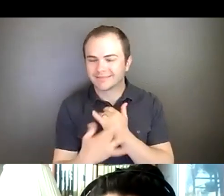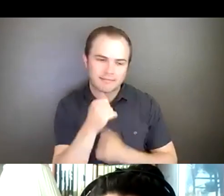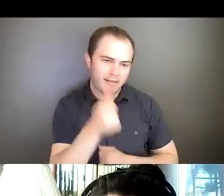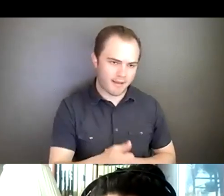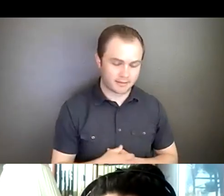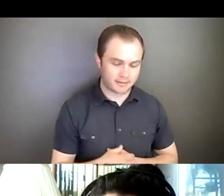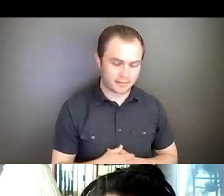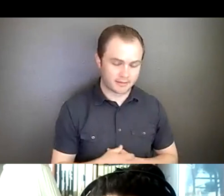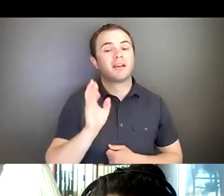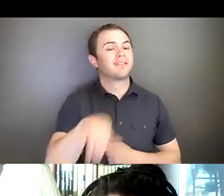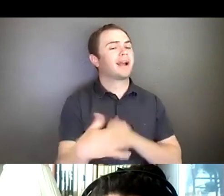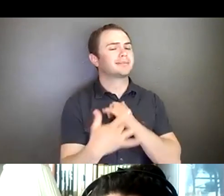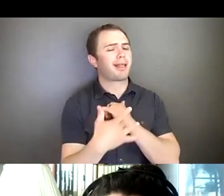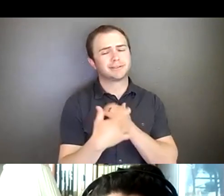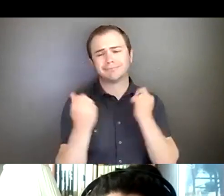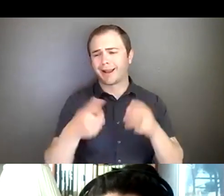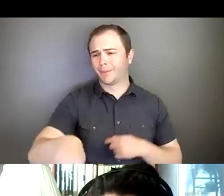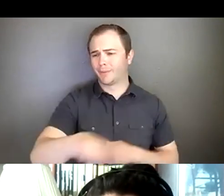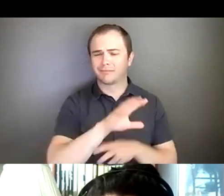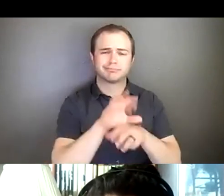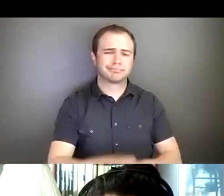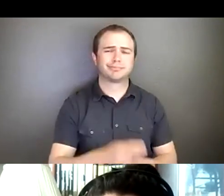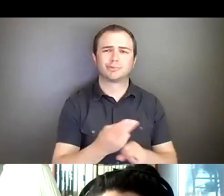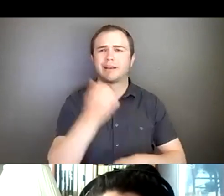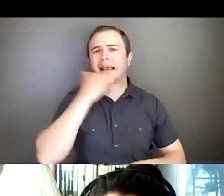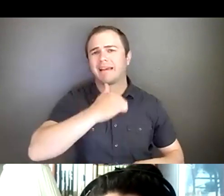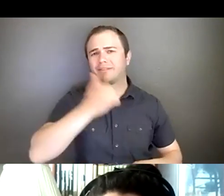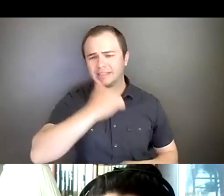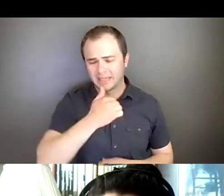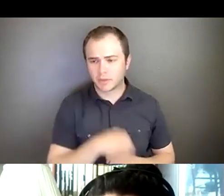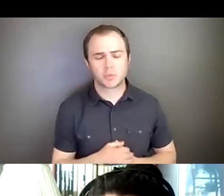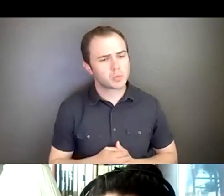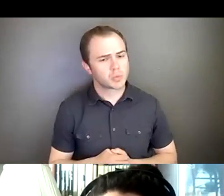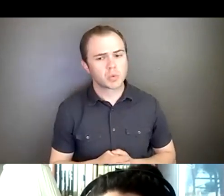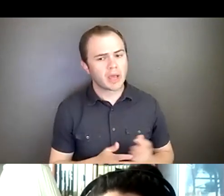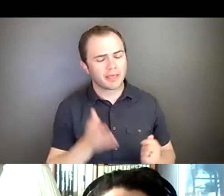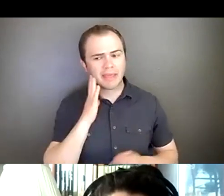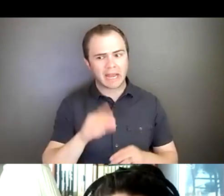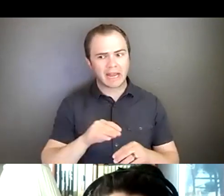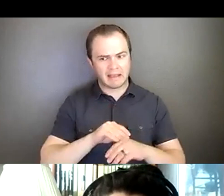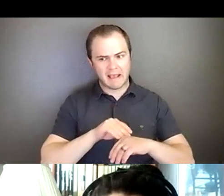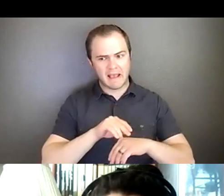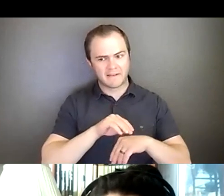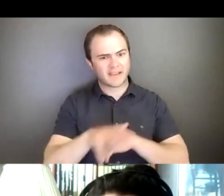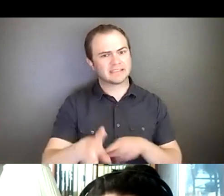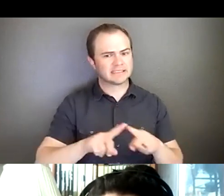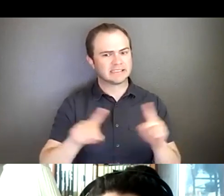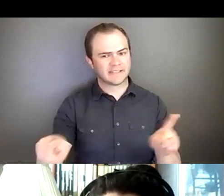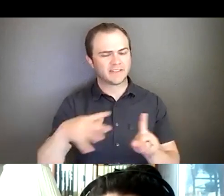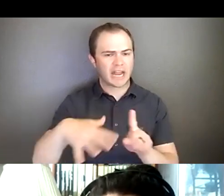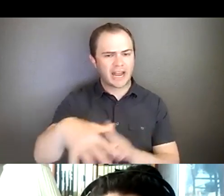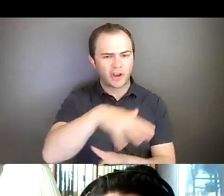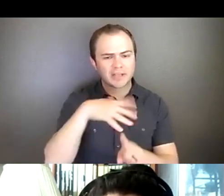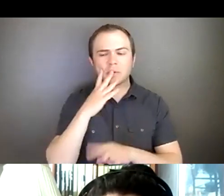has become central to our daily lives, leaves a significant footprint and contributes to changing climates that disproportionately affect